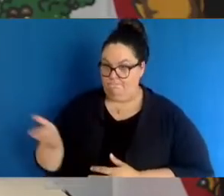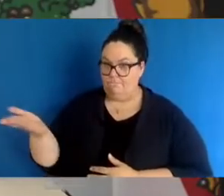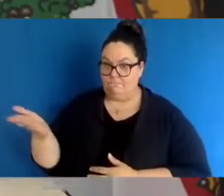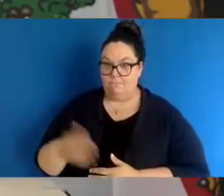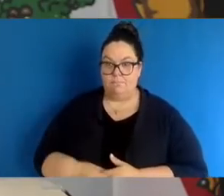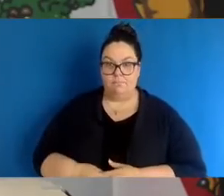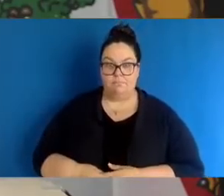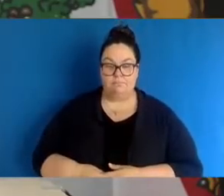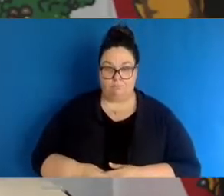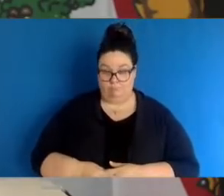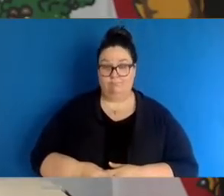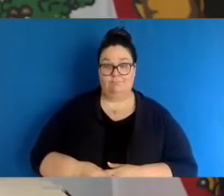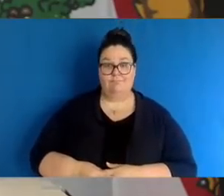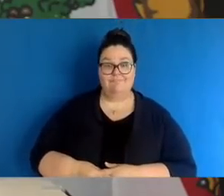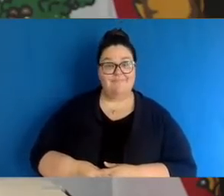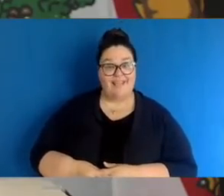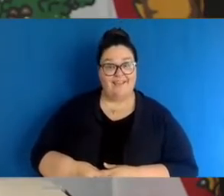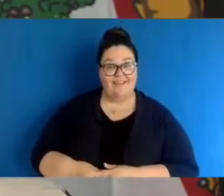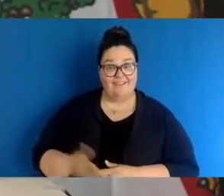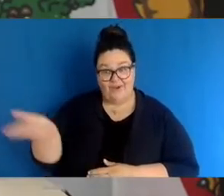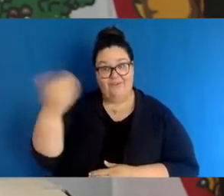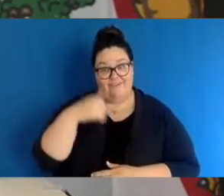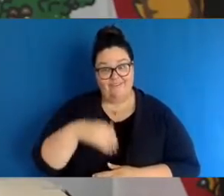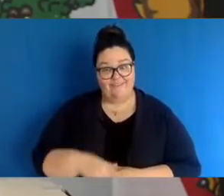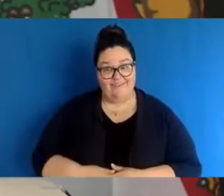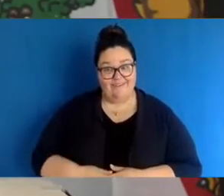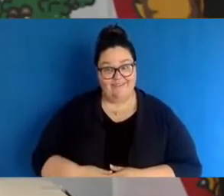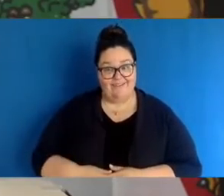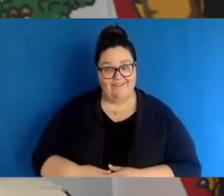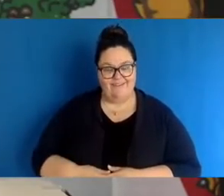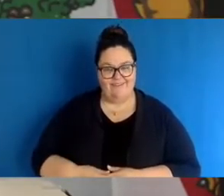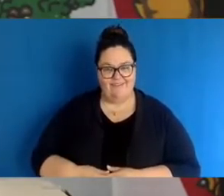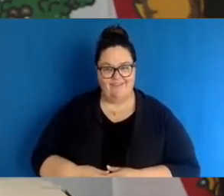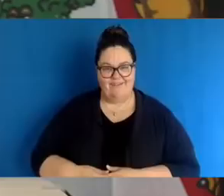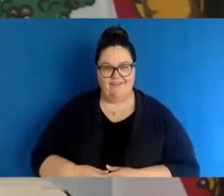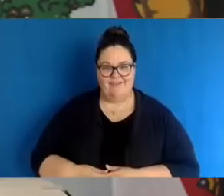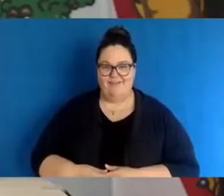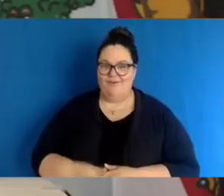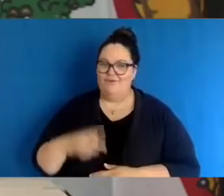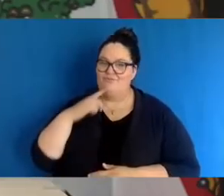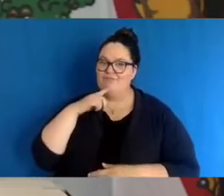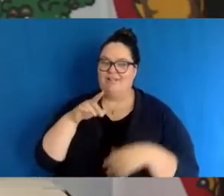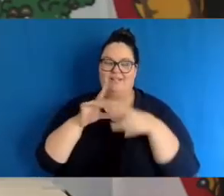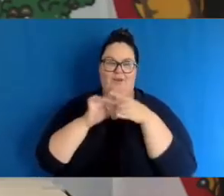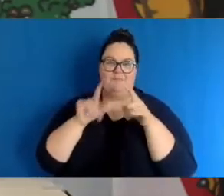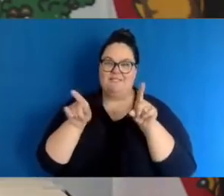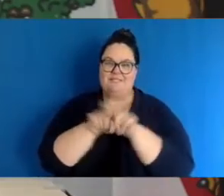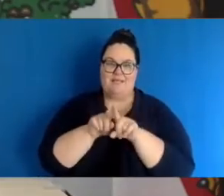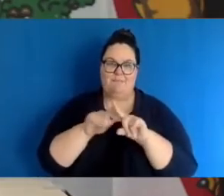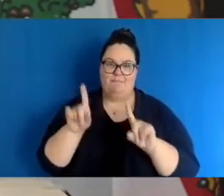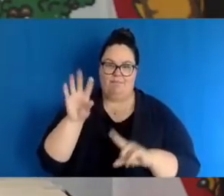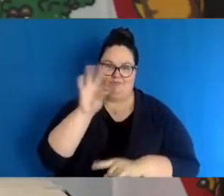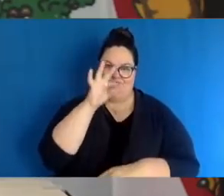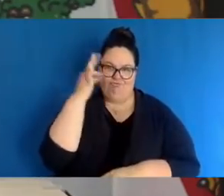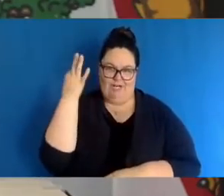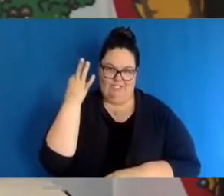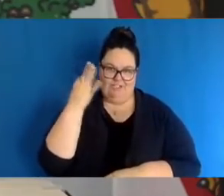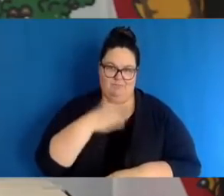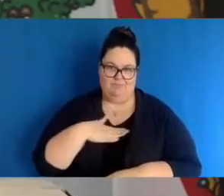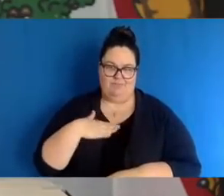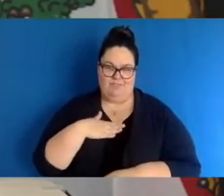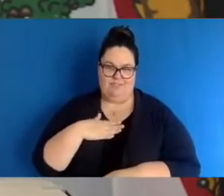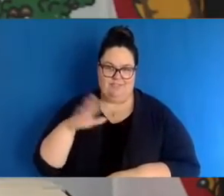Yes, please. Yeah. Thanks for the good question in English. It's pretty much the same, but in French. Okay. Dr. Morrison, bonjour. Ça